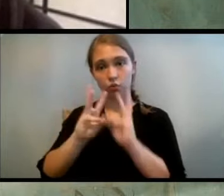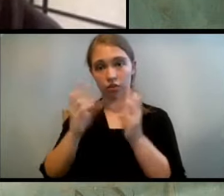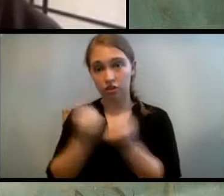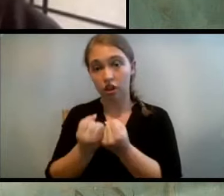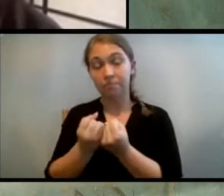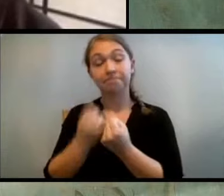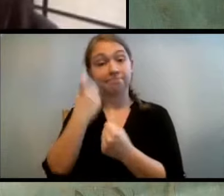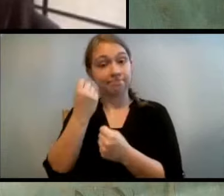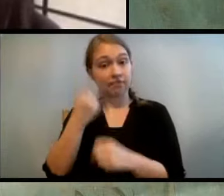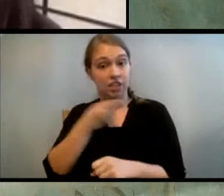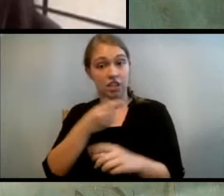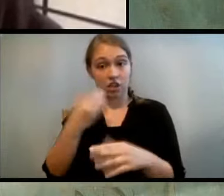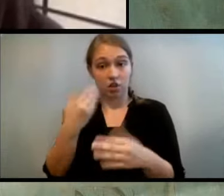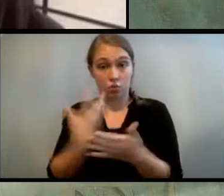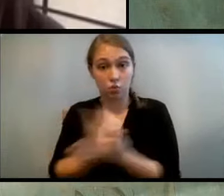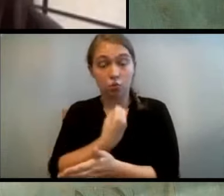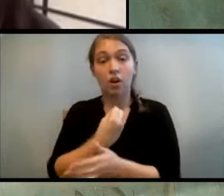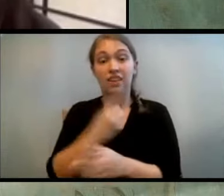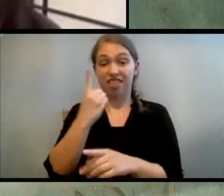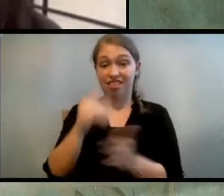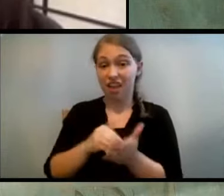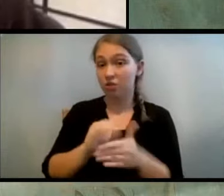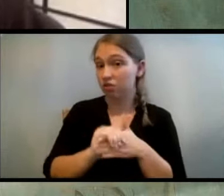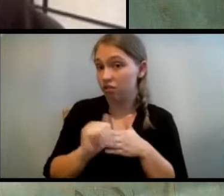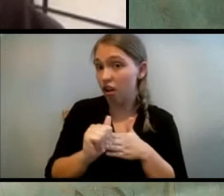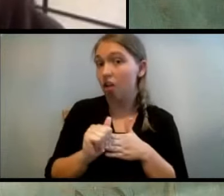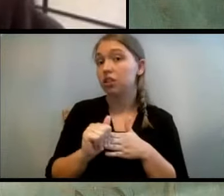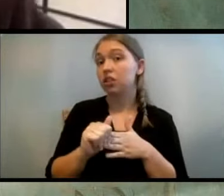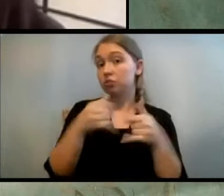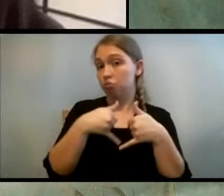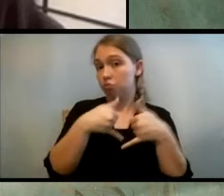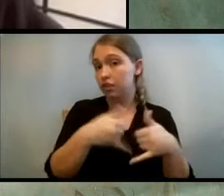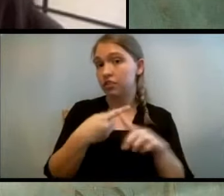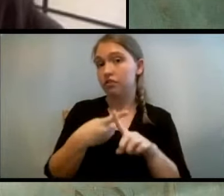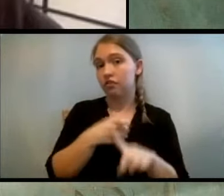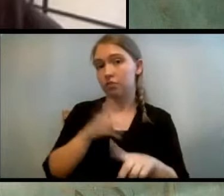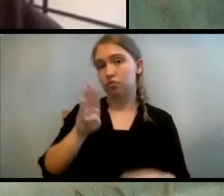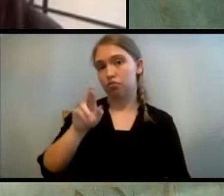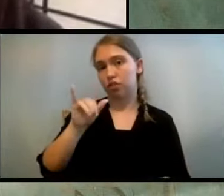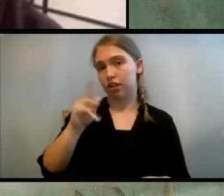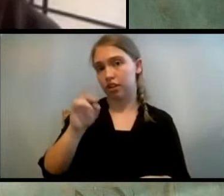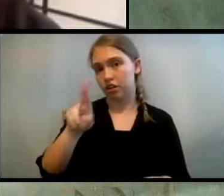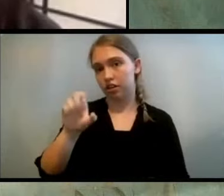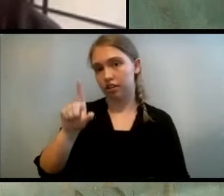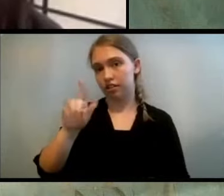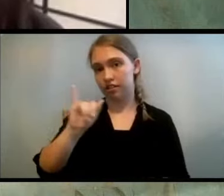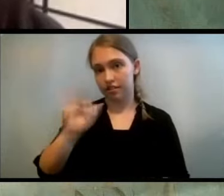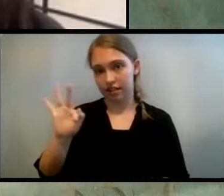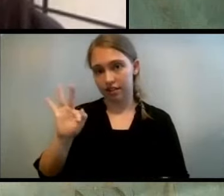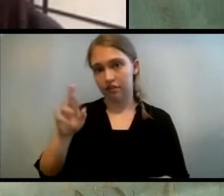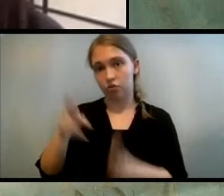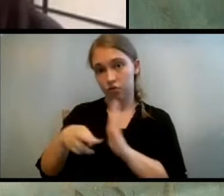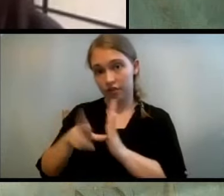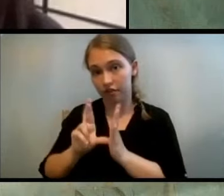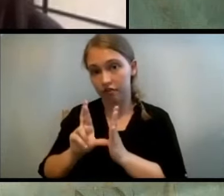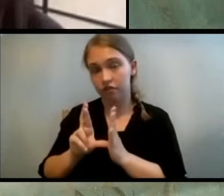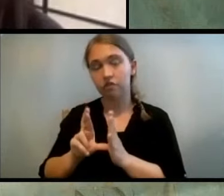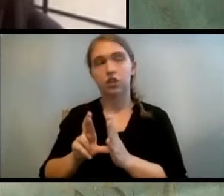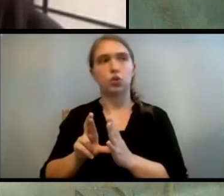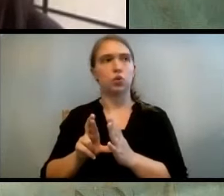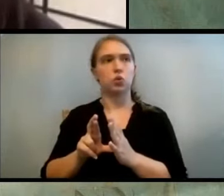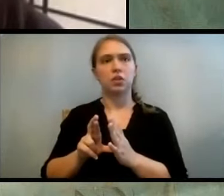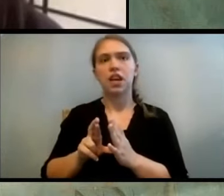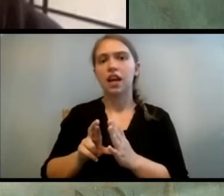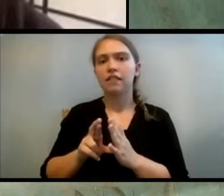a $1,000 prize from the Briarcliff Review, and his genre short fiction has appeared in Space and Time, Cross Genres, and